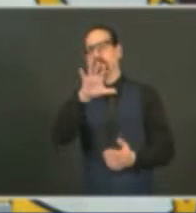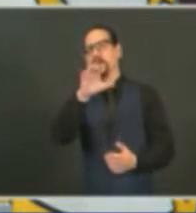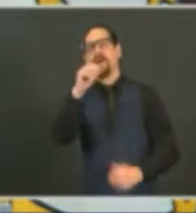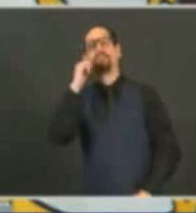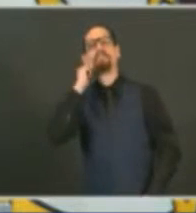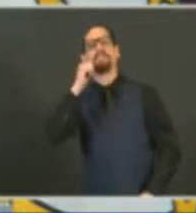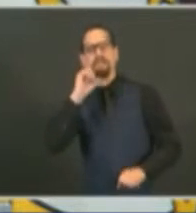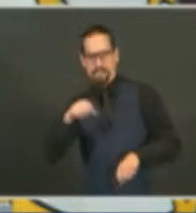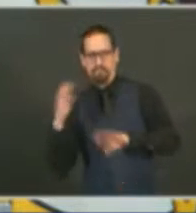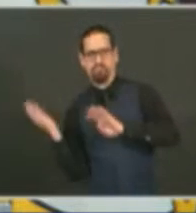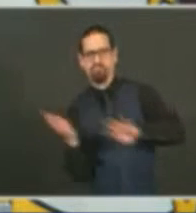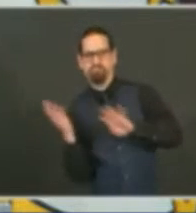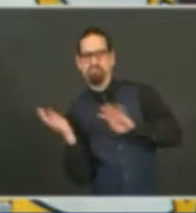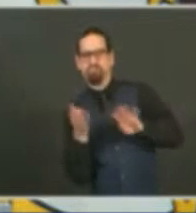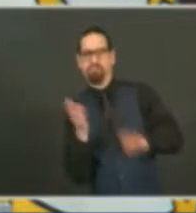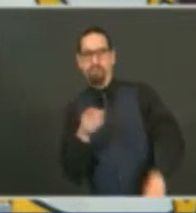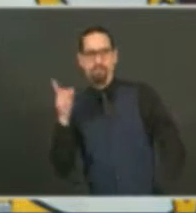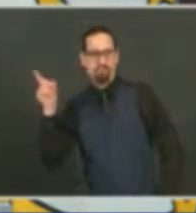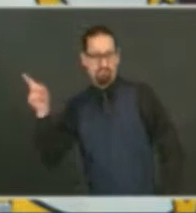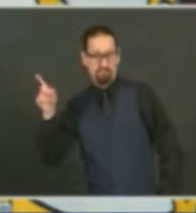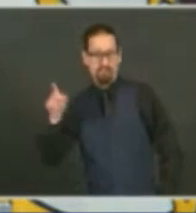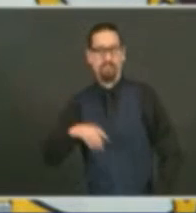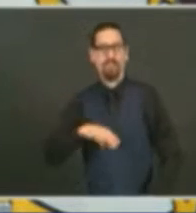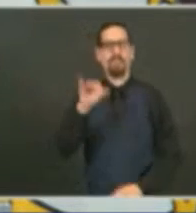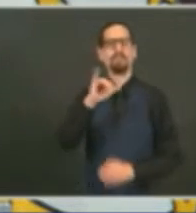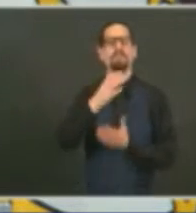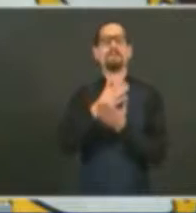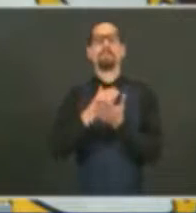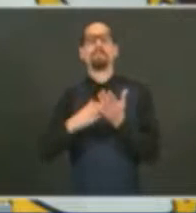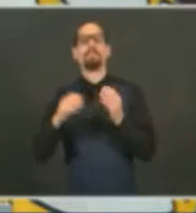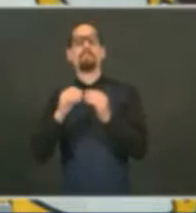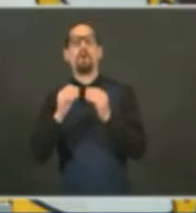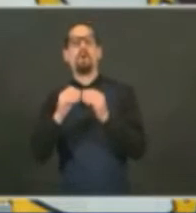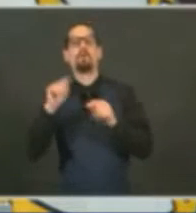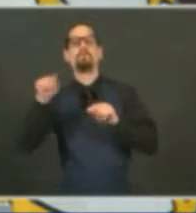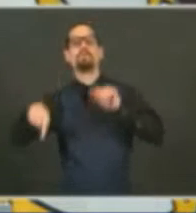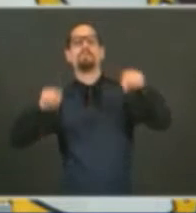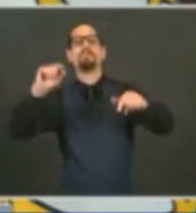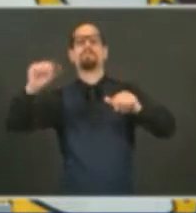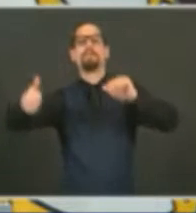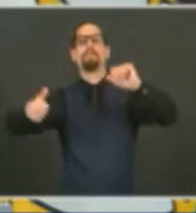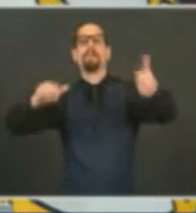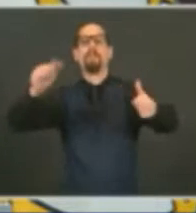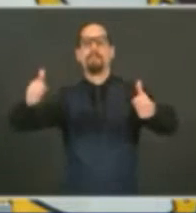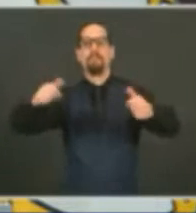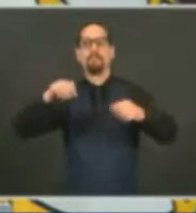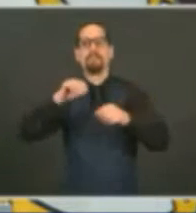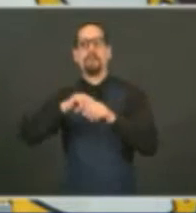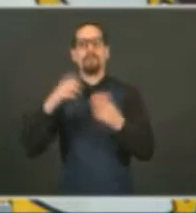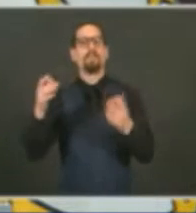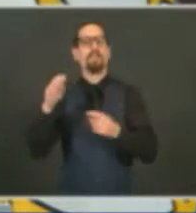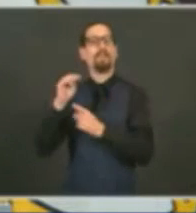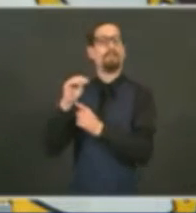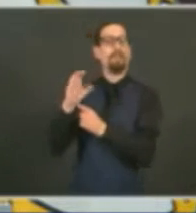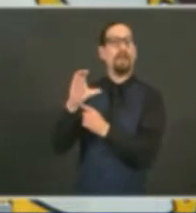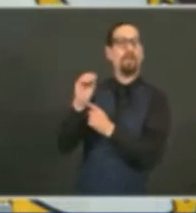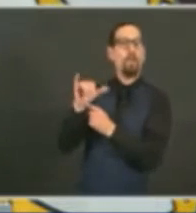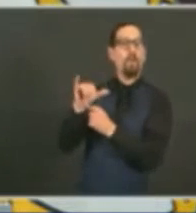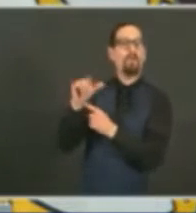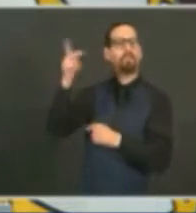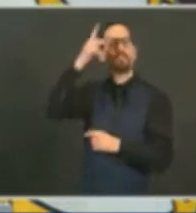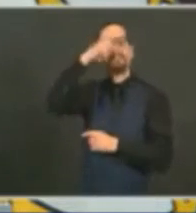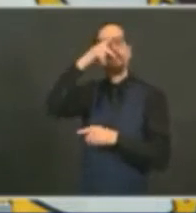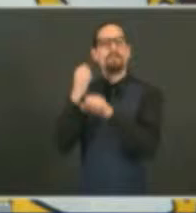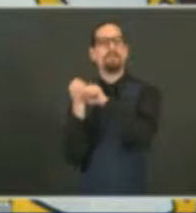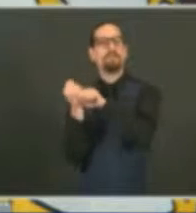We've also added capacity at some of our newer testing sites, including McCoy Stadium, where we've increased our daily testing capacity by